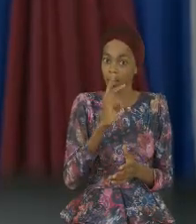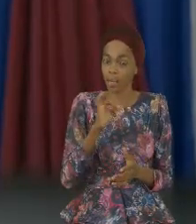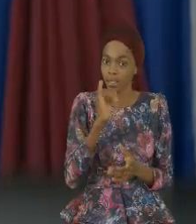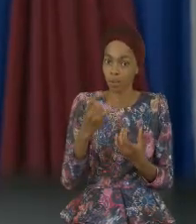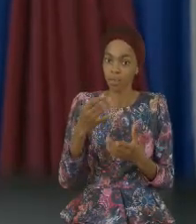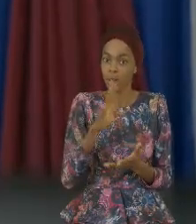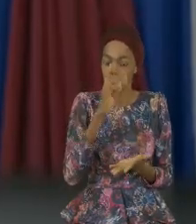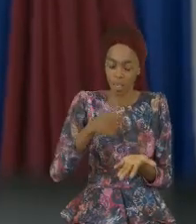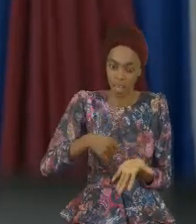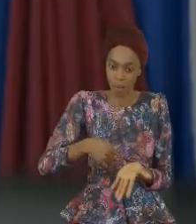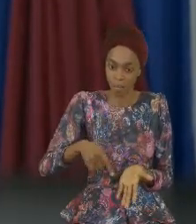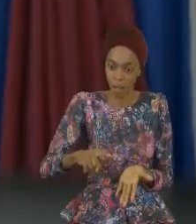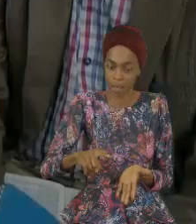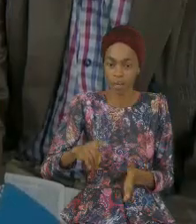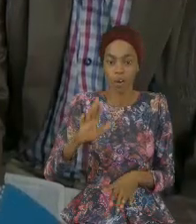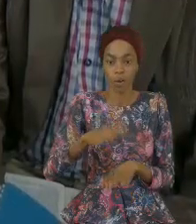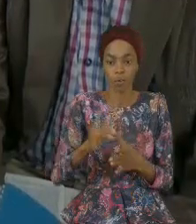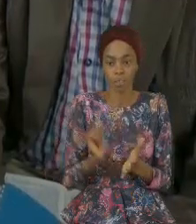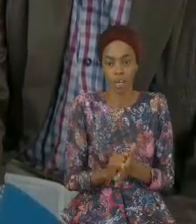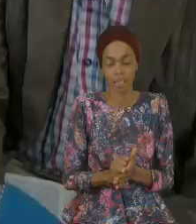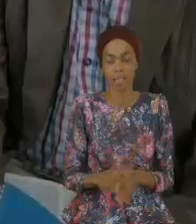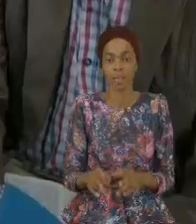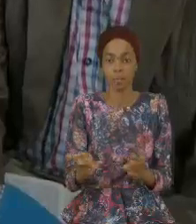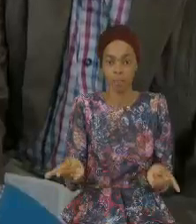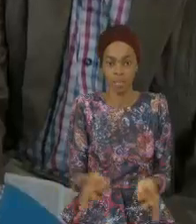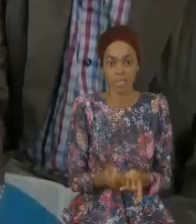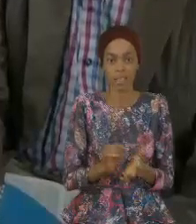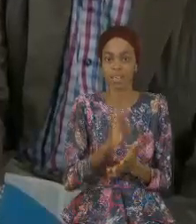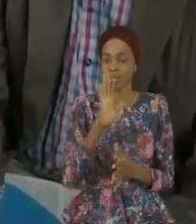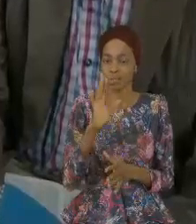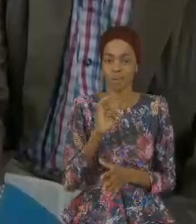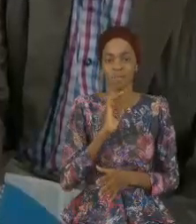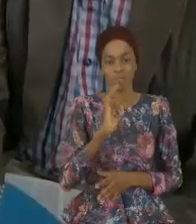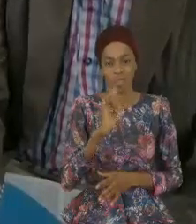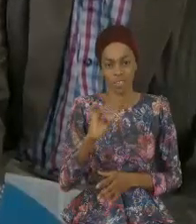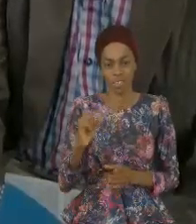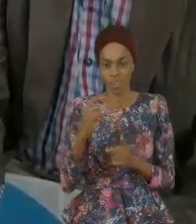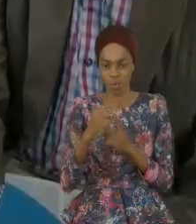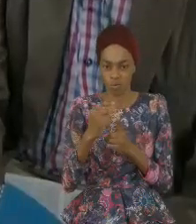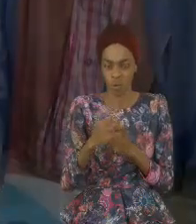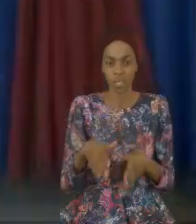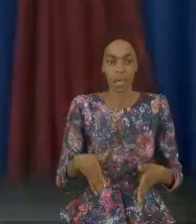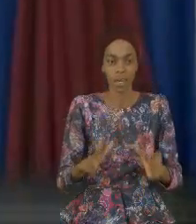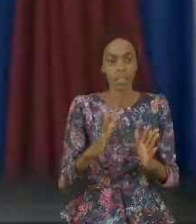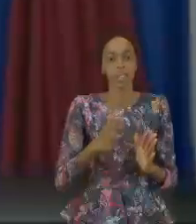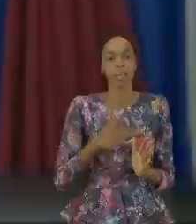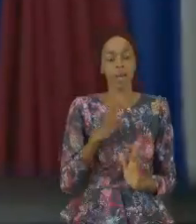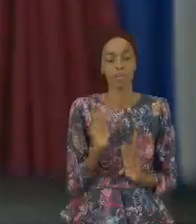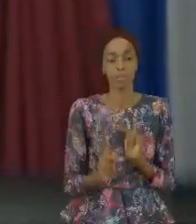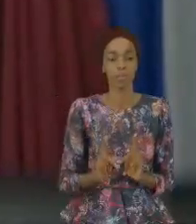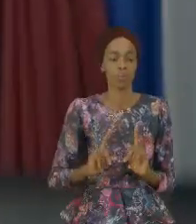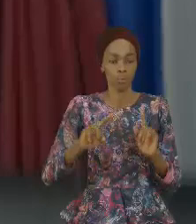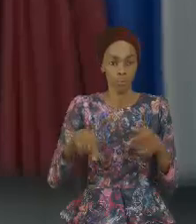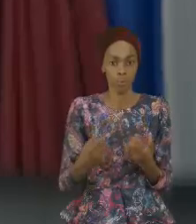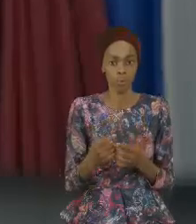mark on that spot. That's your message. That's your message. Let my people go. The devil